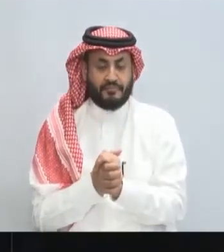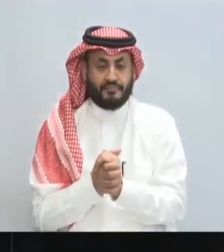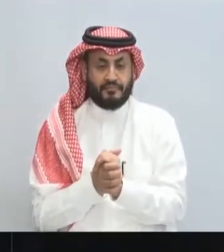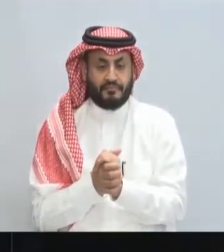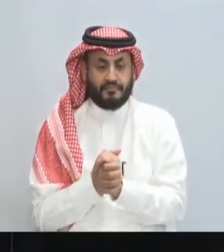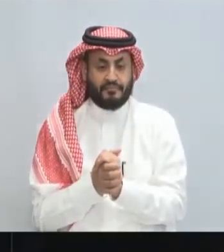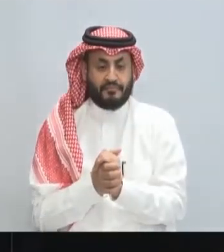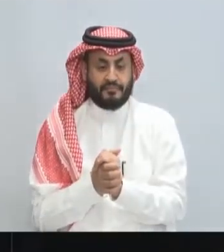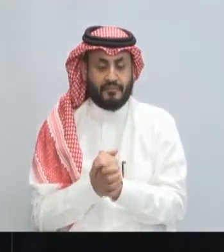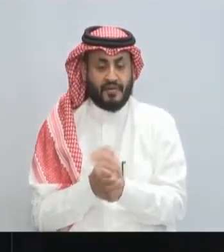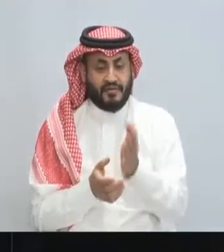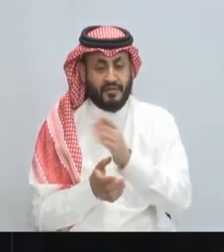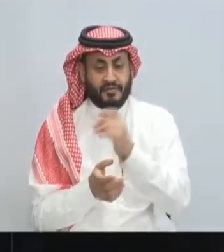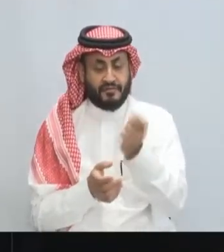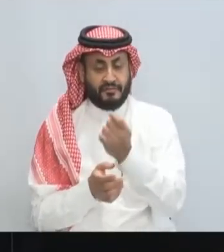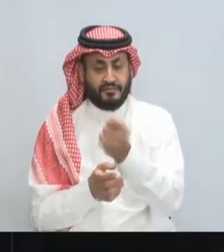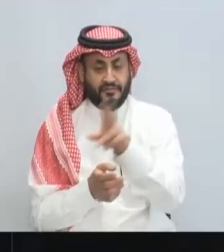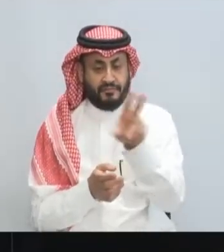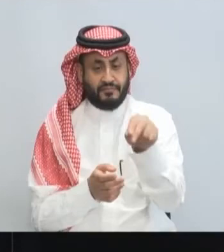this,